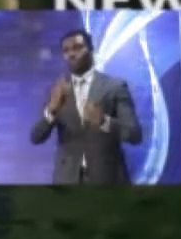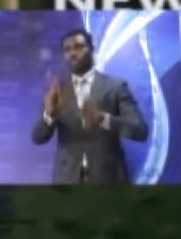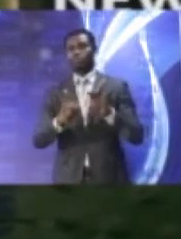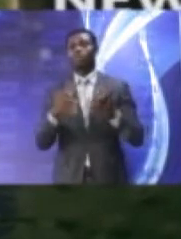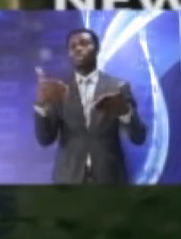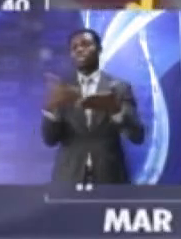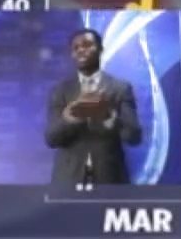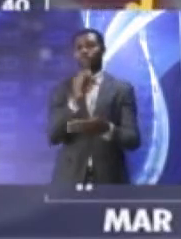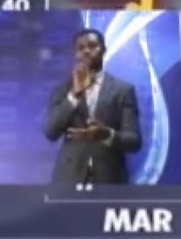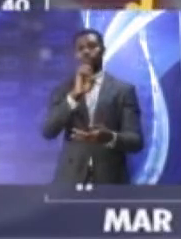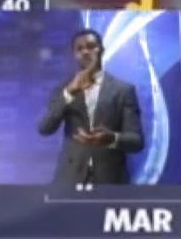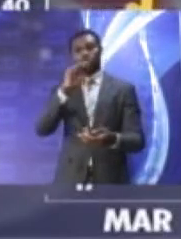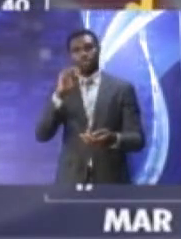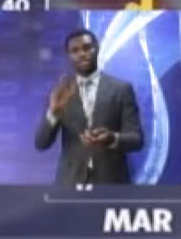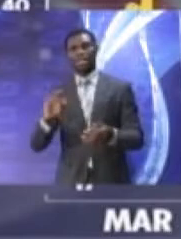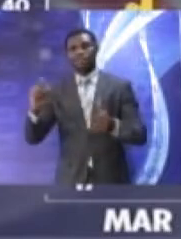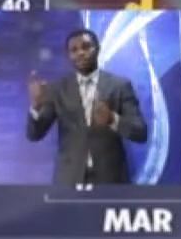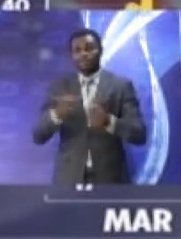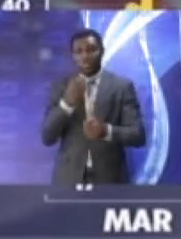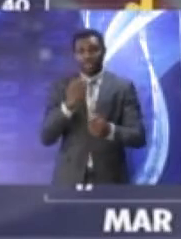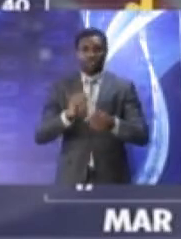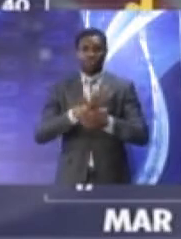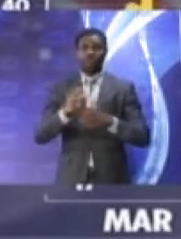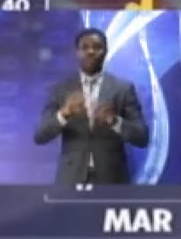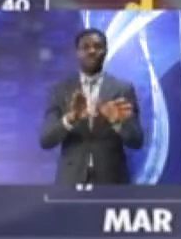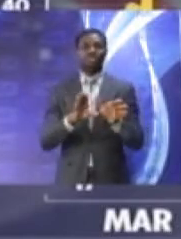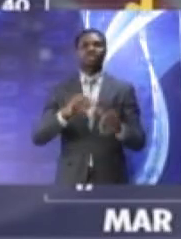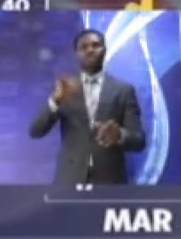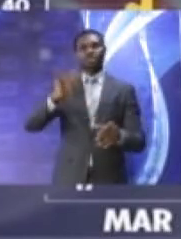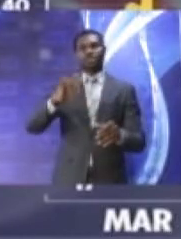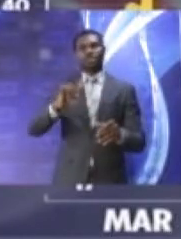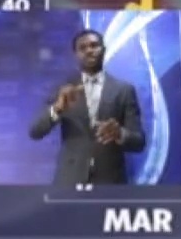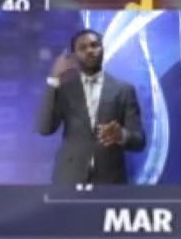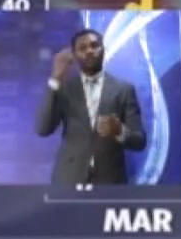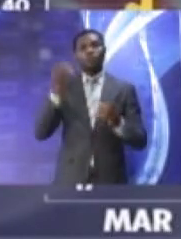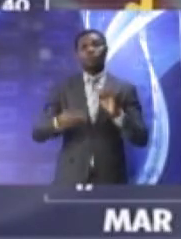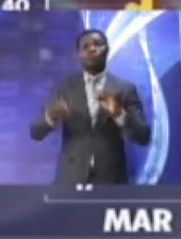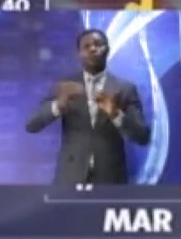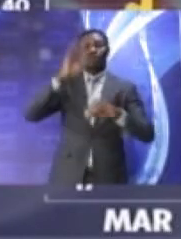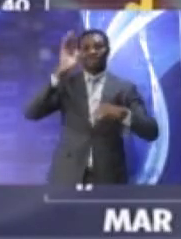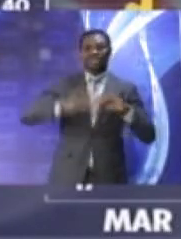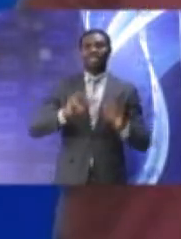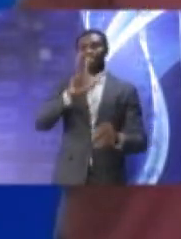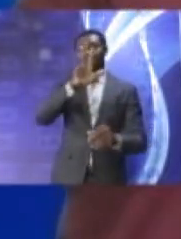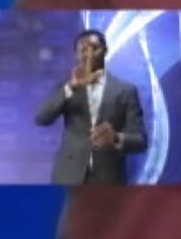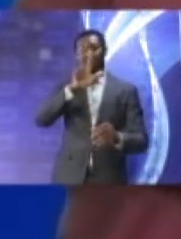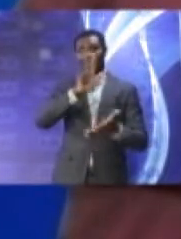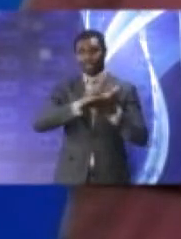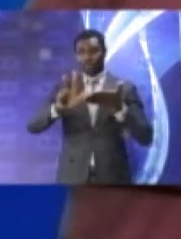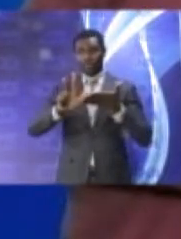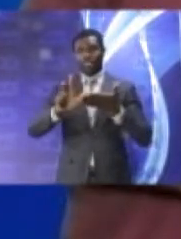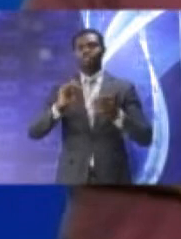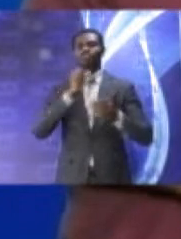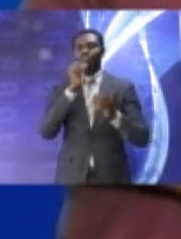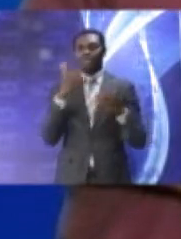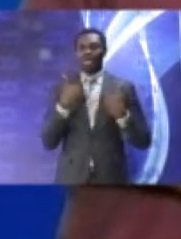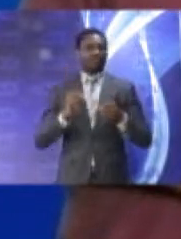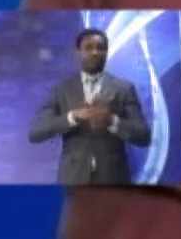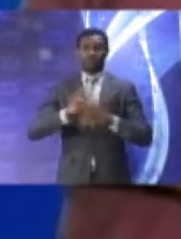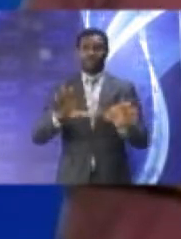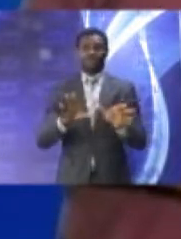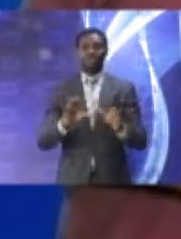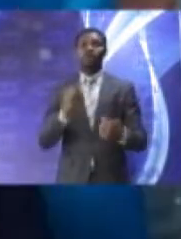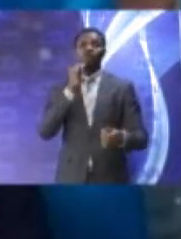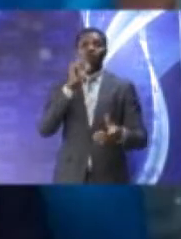new cases of COVID-19 for more than 3 weeks of no case in the country. The wife of Ukraine's